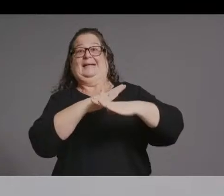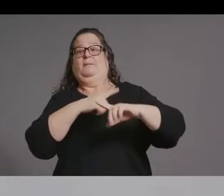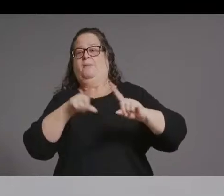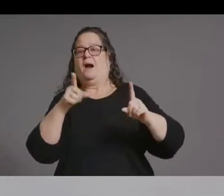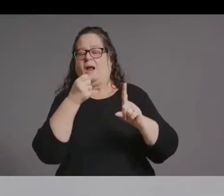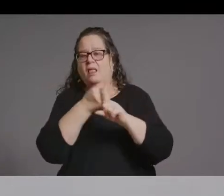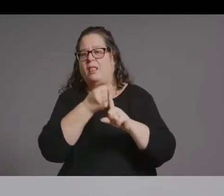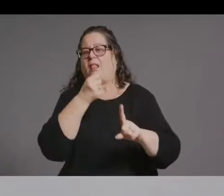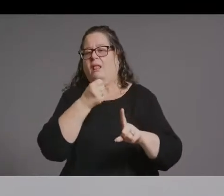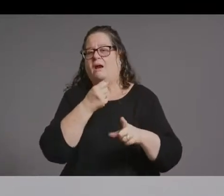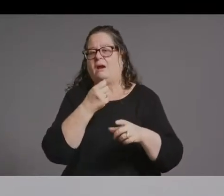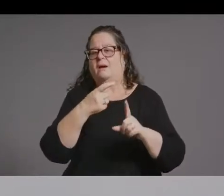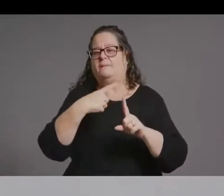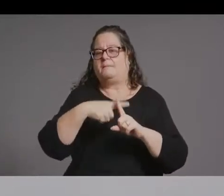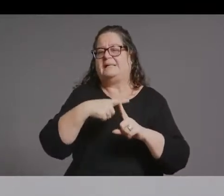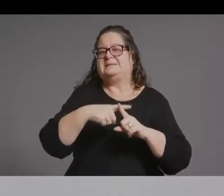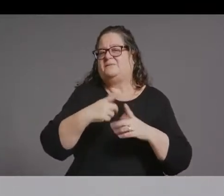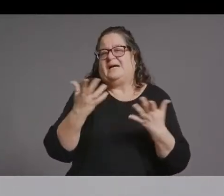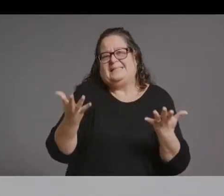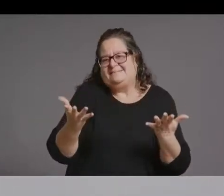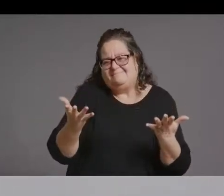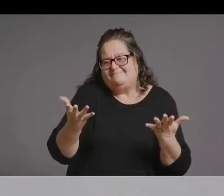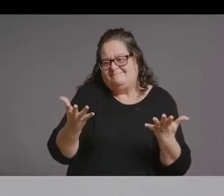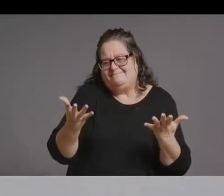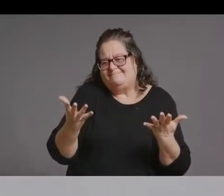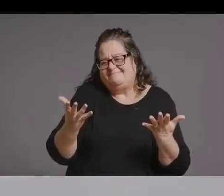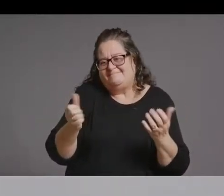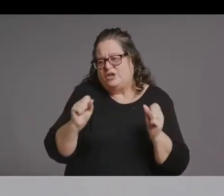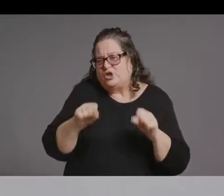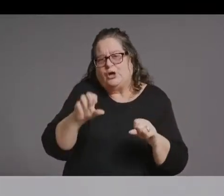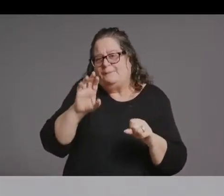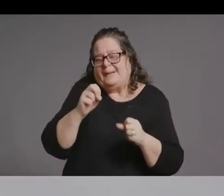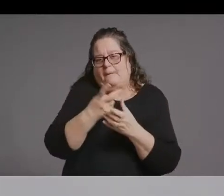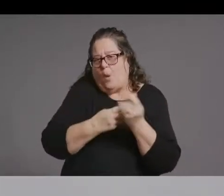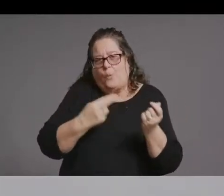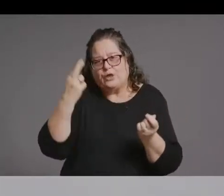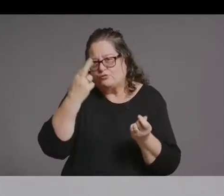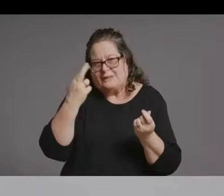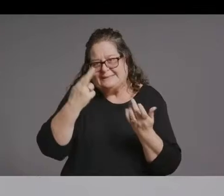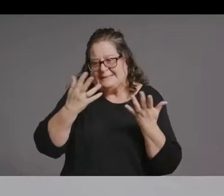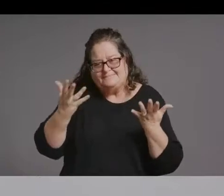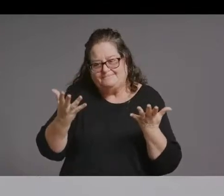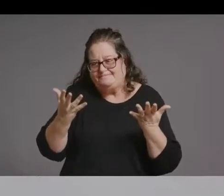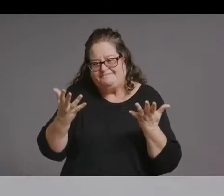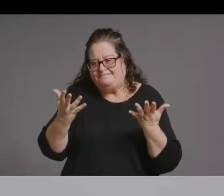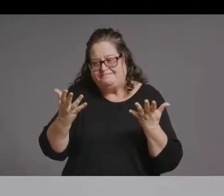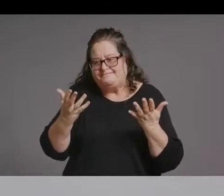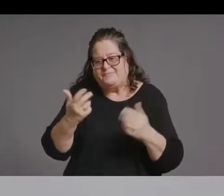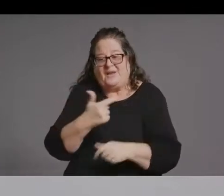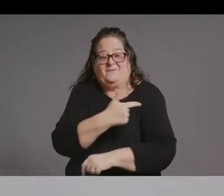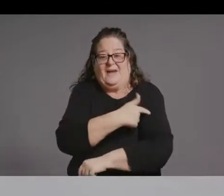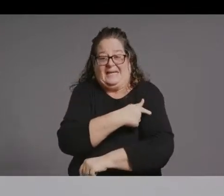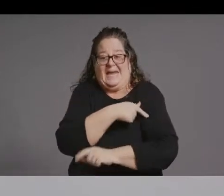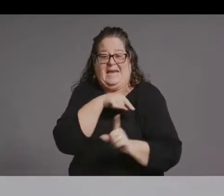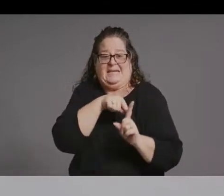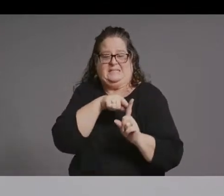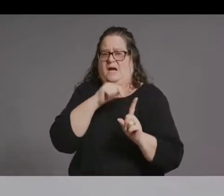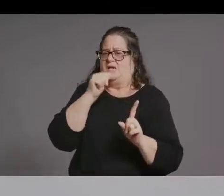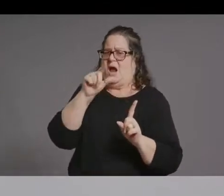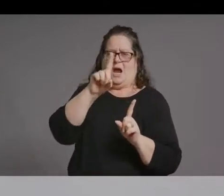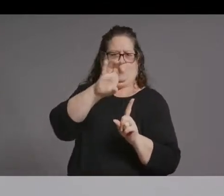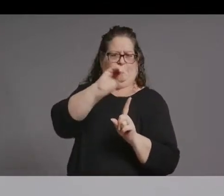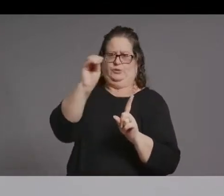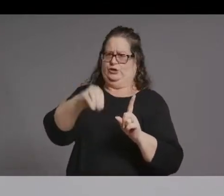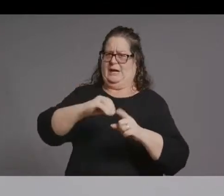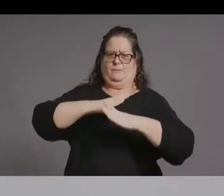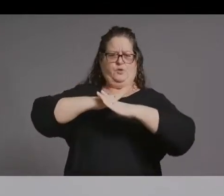effective against the variants that we are seeing. But it could just be that, we know that we've given a